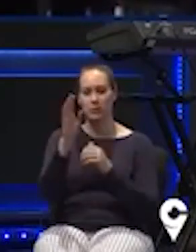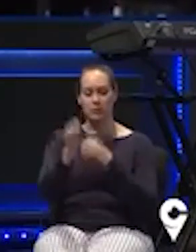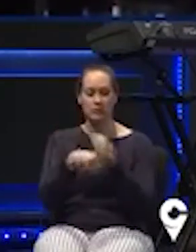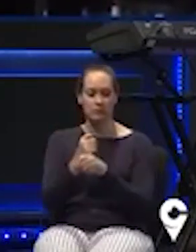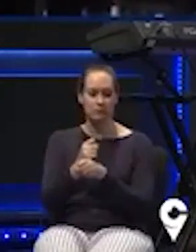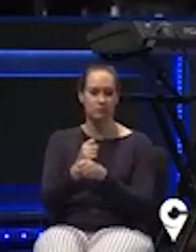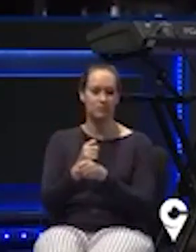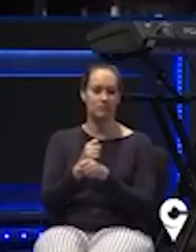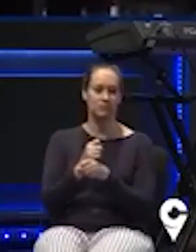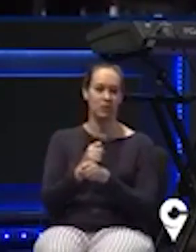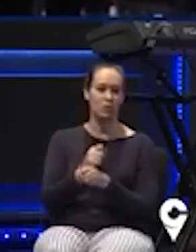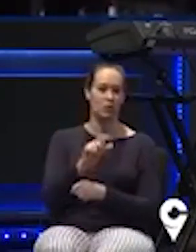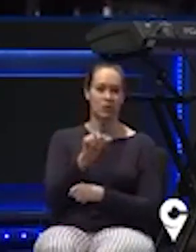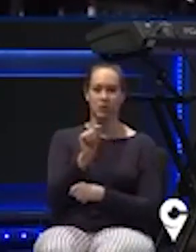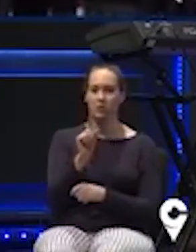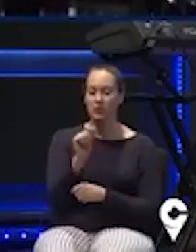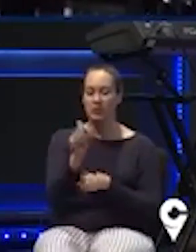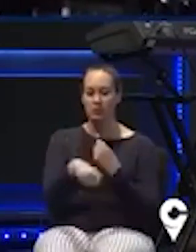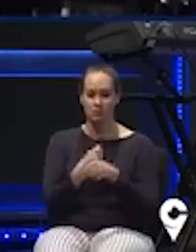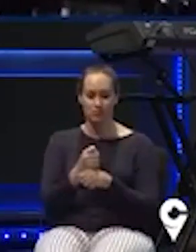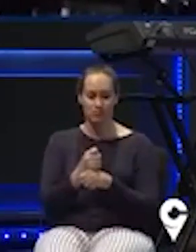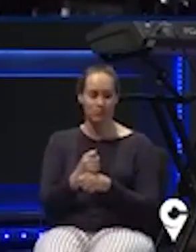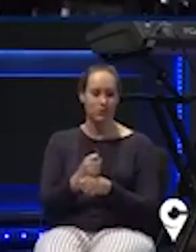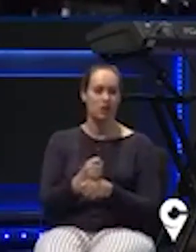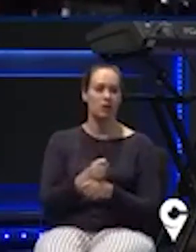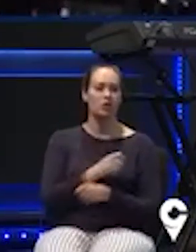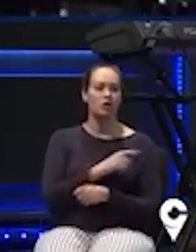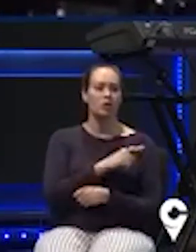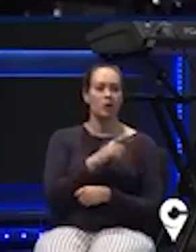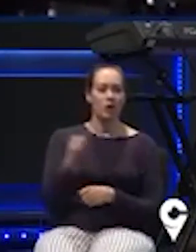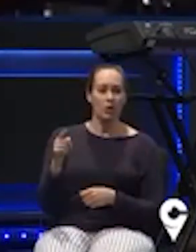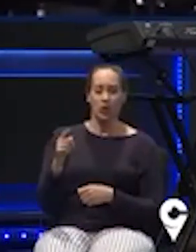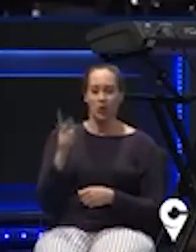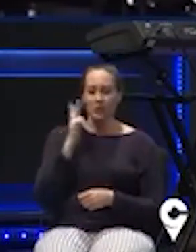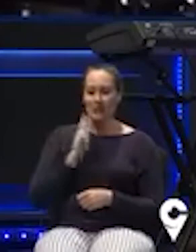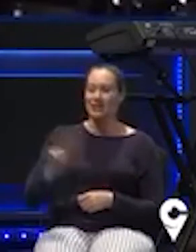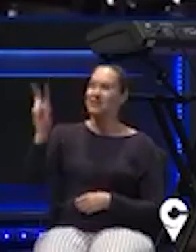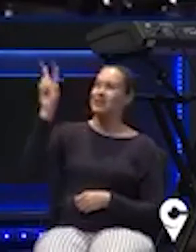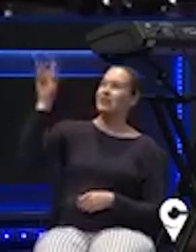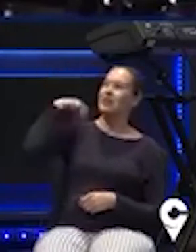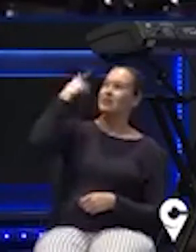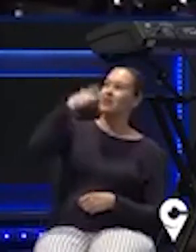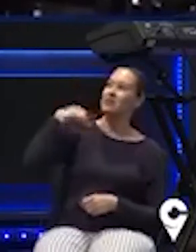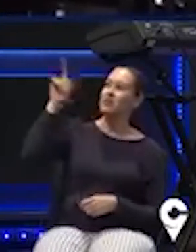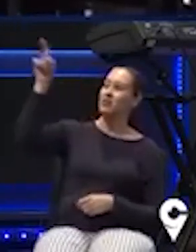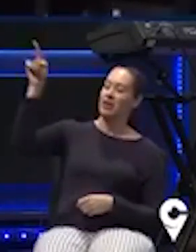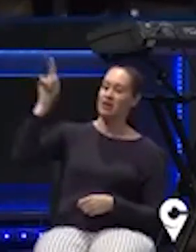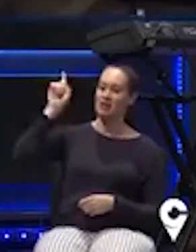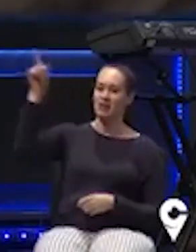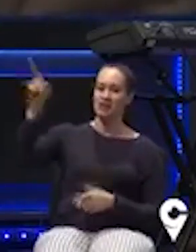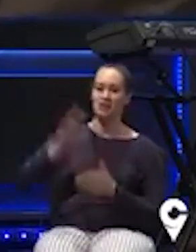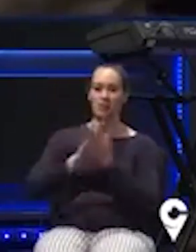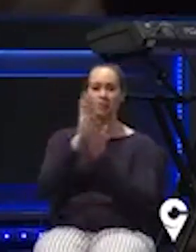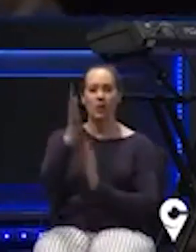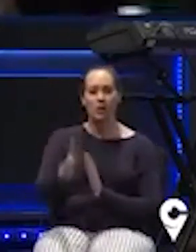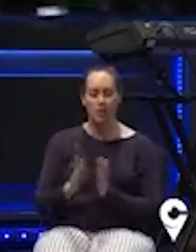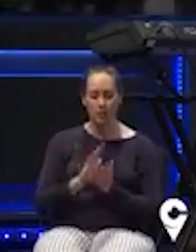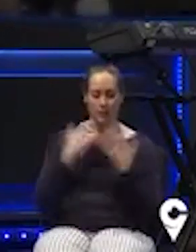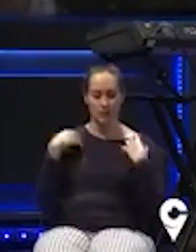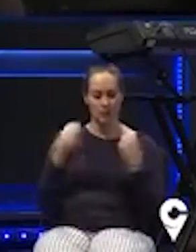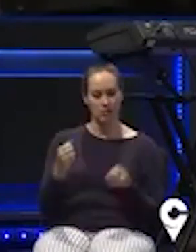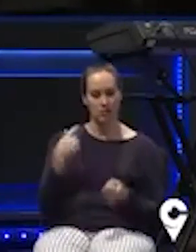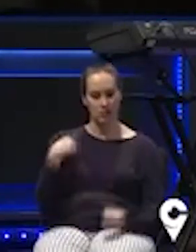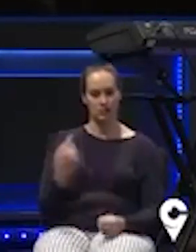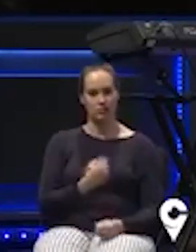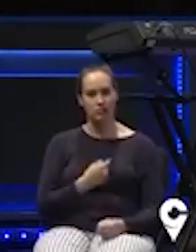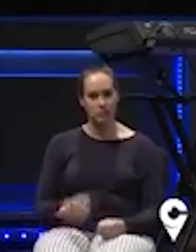adversity so that we learn how to humble ourselves before God, seek His face, call on His name, and then He heals our land.